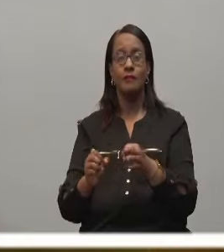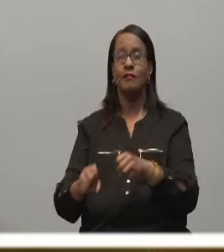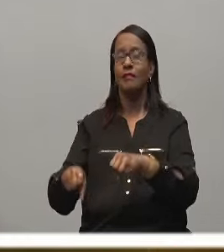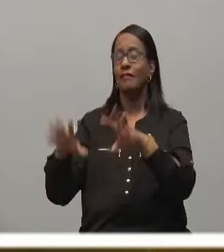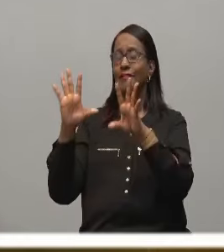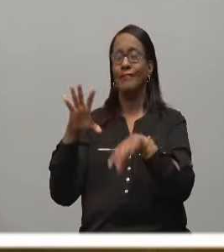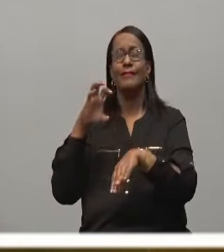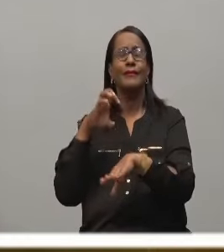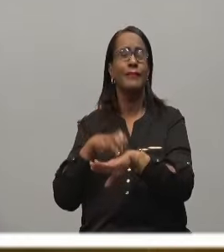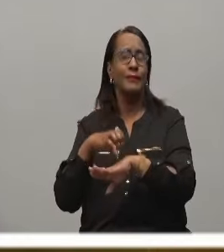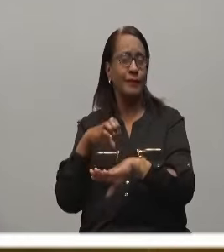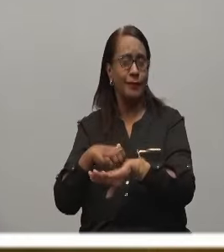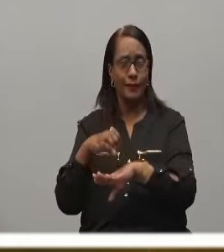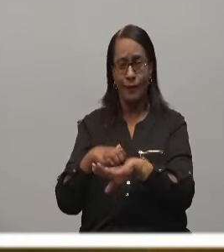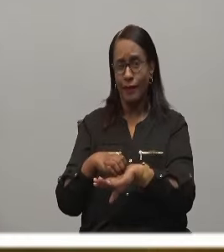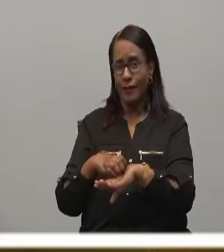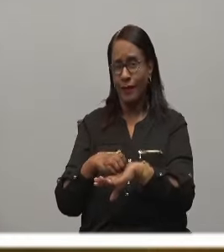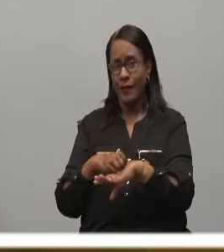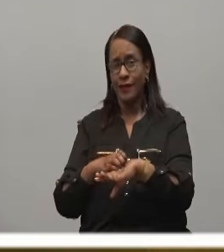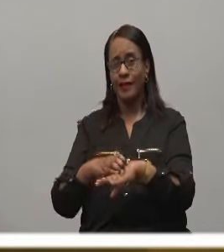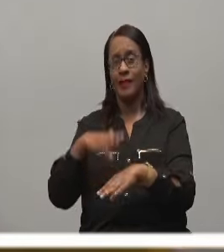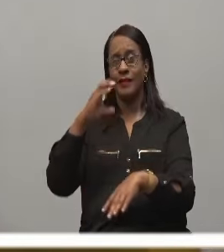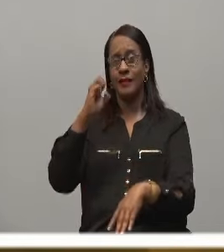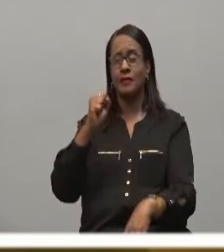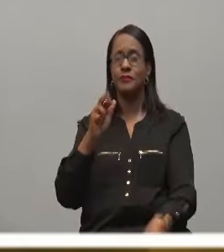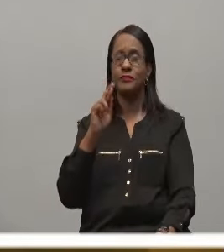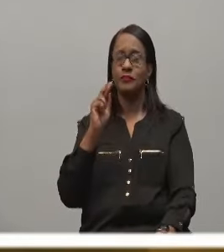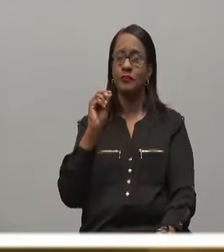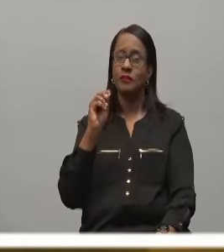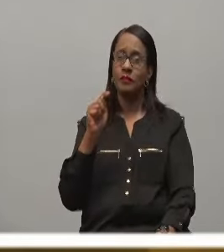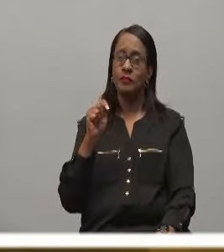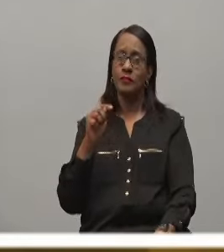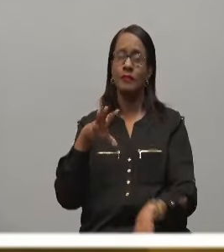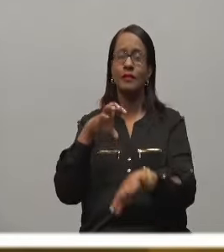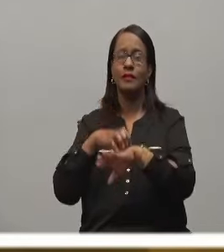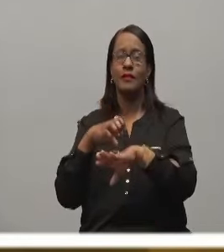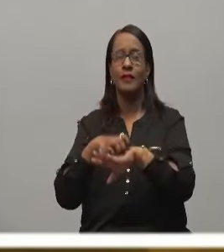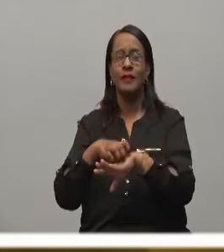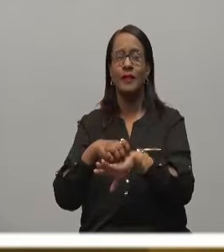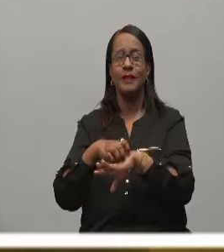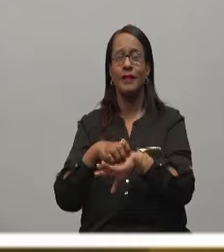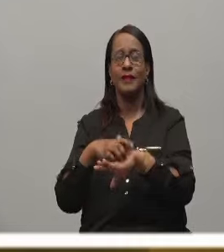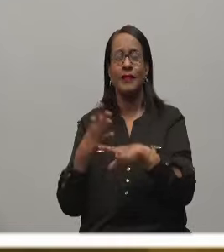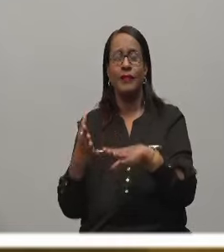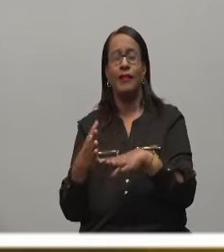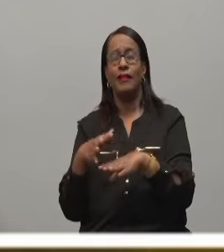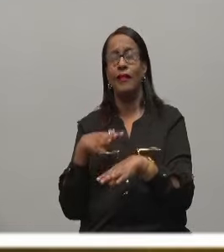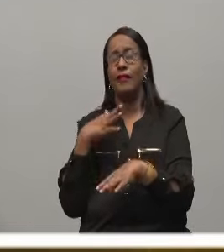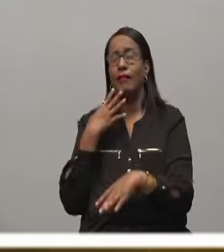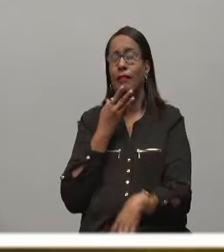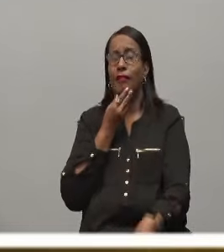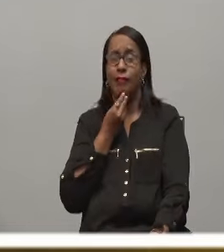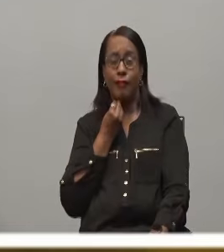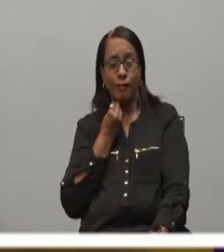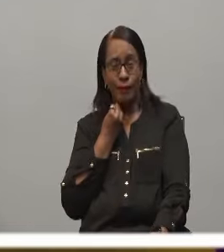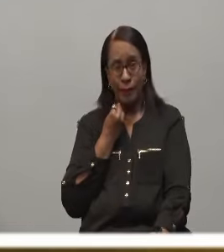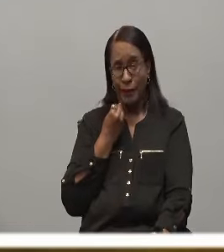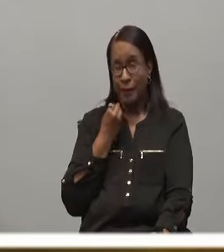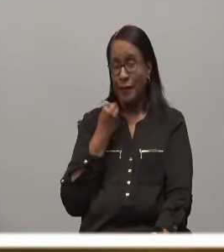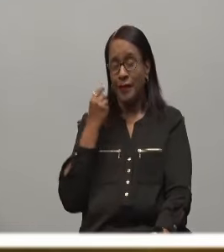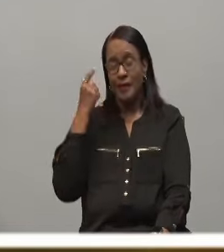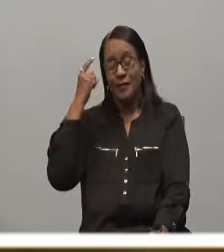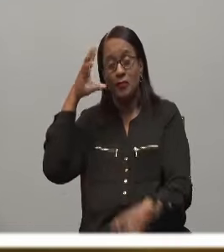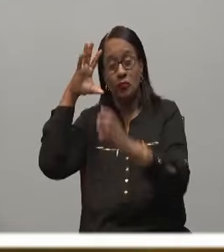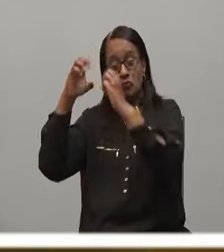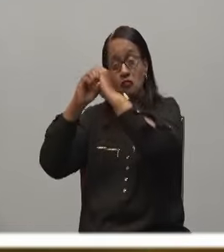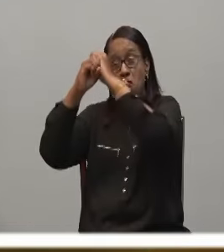most beautiful carrot cake you have ever seen in your entire life. Not so? If it's alcohol, well, that glass that is shaking